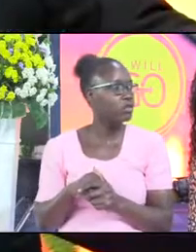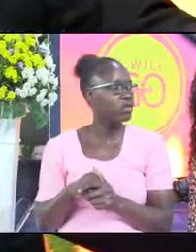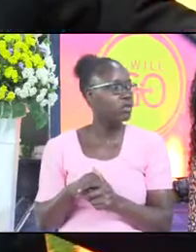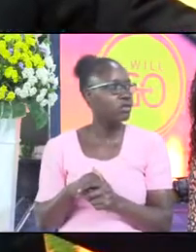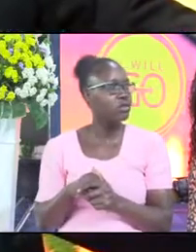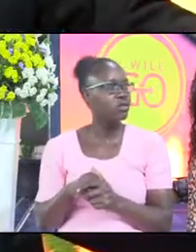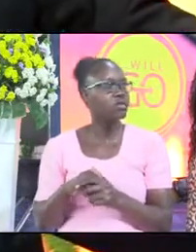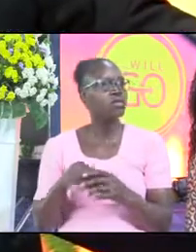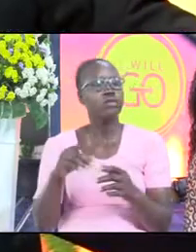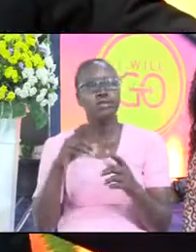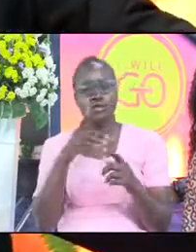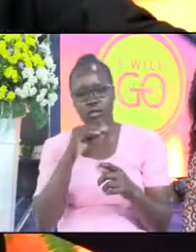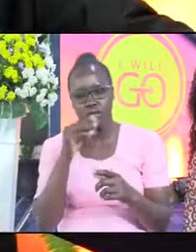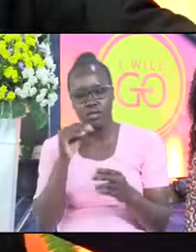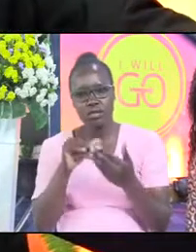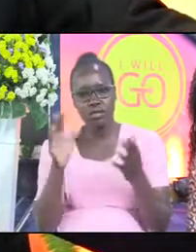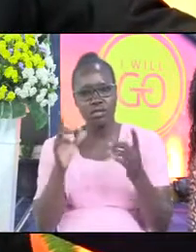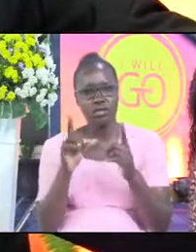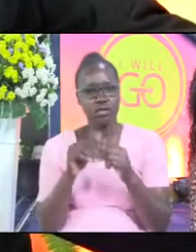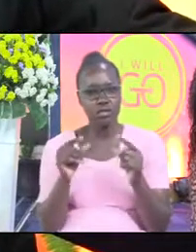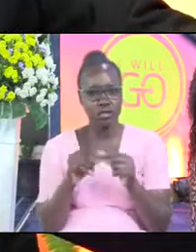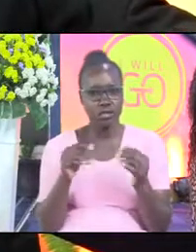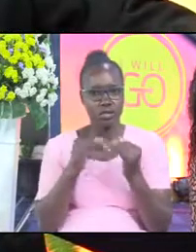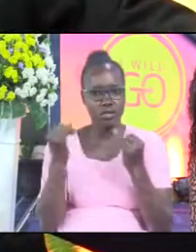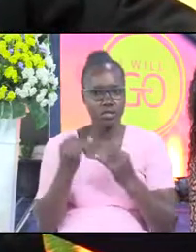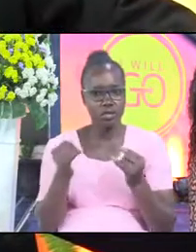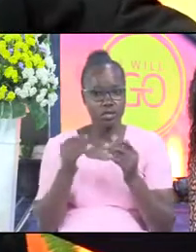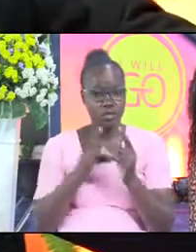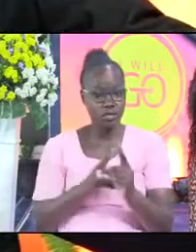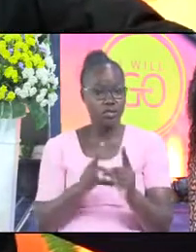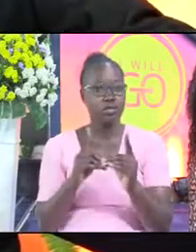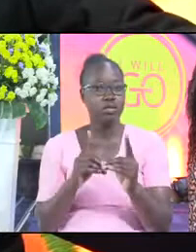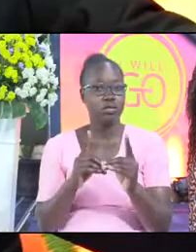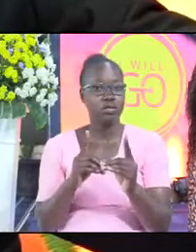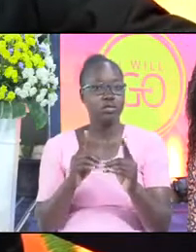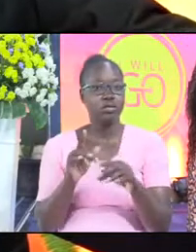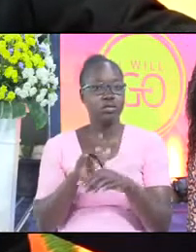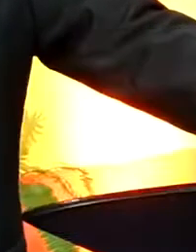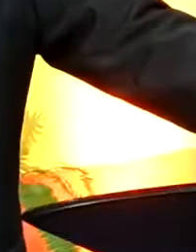couldn't preach this whole message. Do you know why the disciples